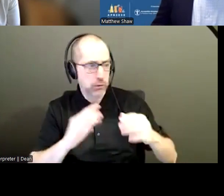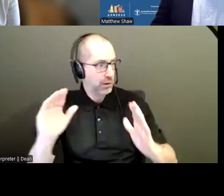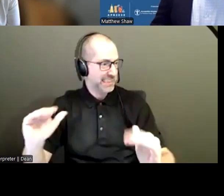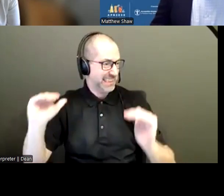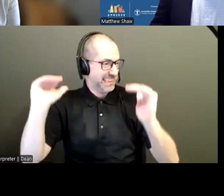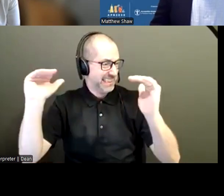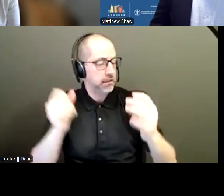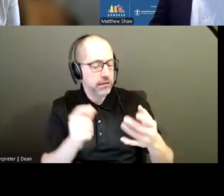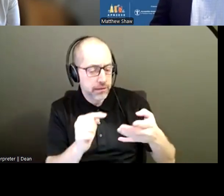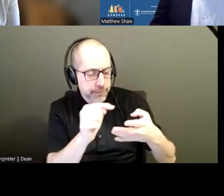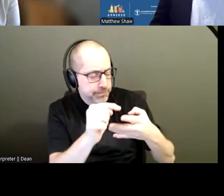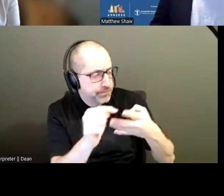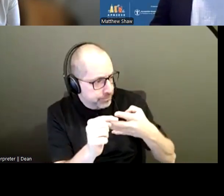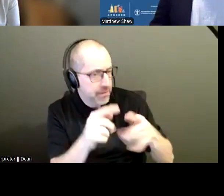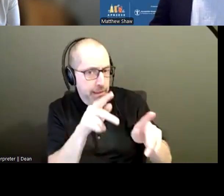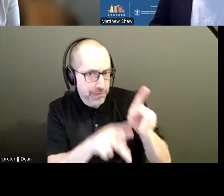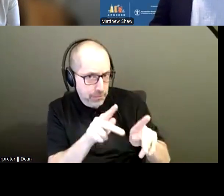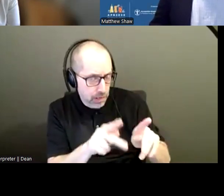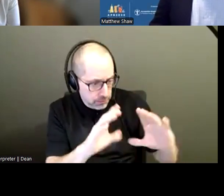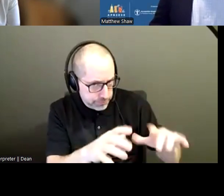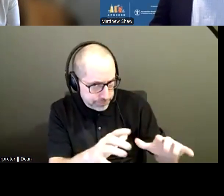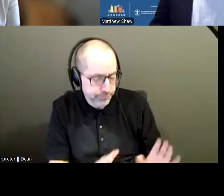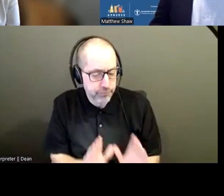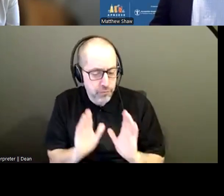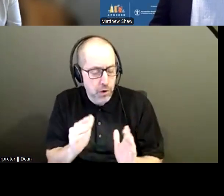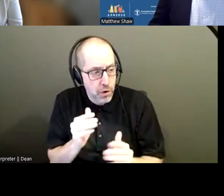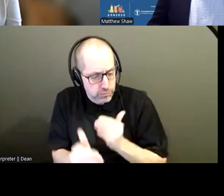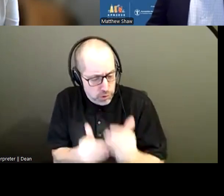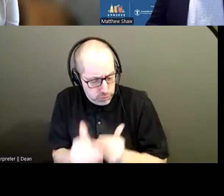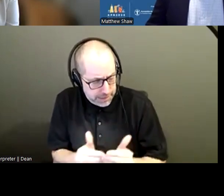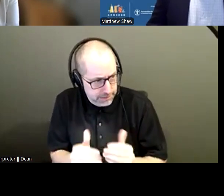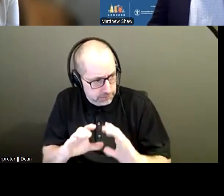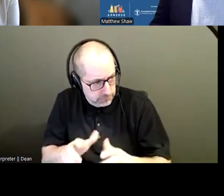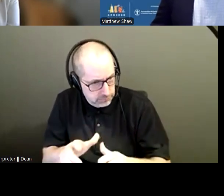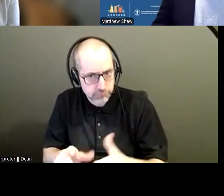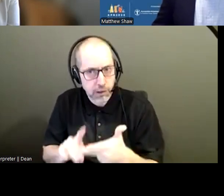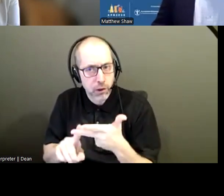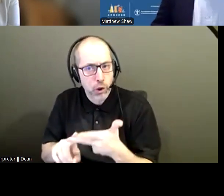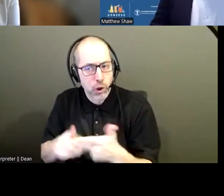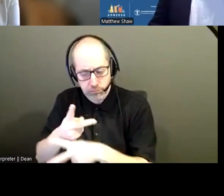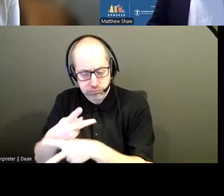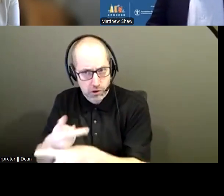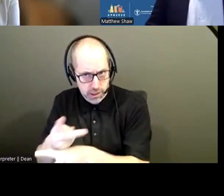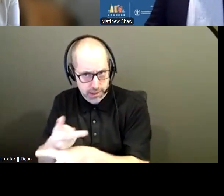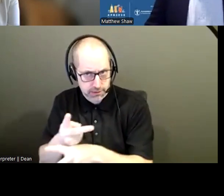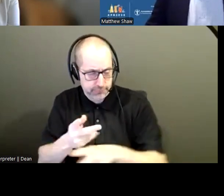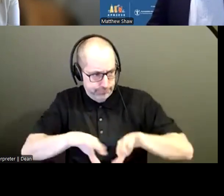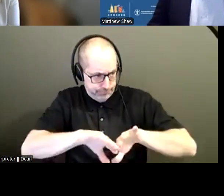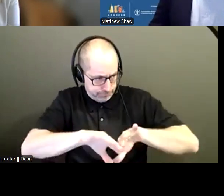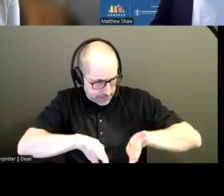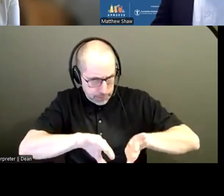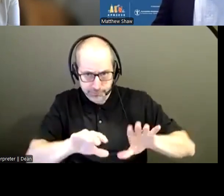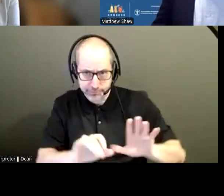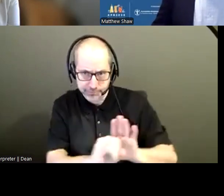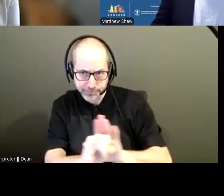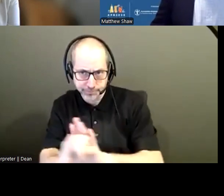people, process, and product. So that's not a new concept in terms of how we look at organizational change, but